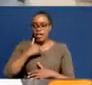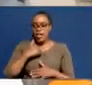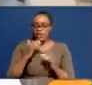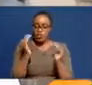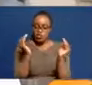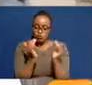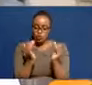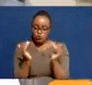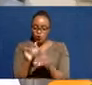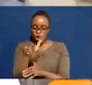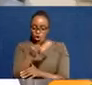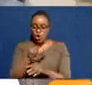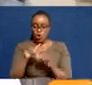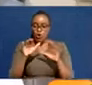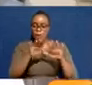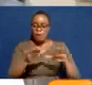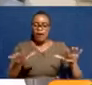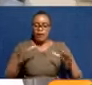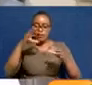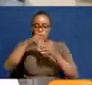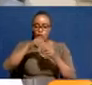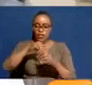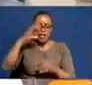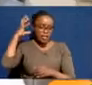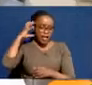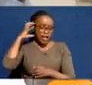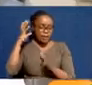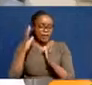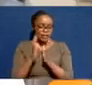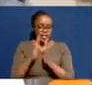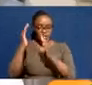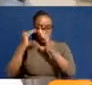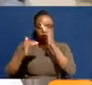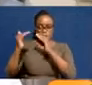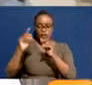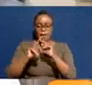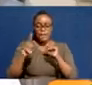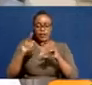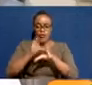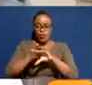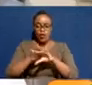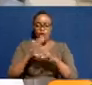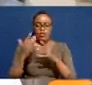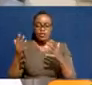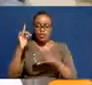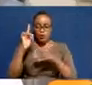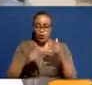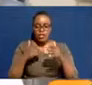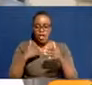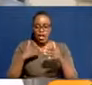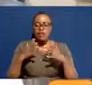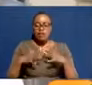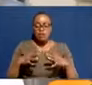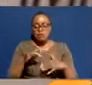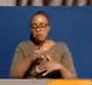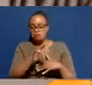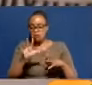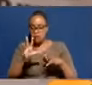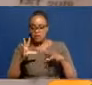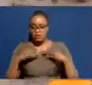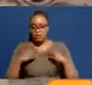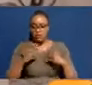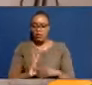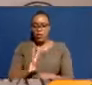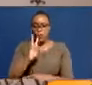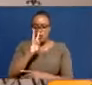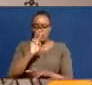small local market within the campus and the university. But the good thing is that we have had high consumer acceptability. Our